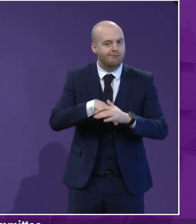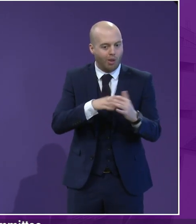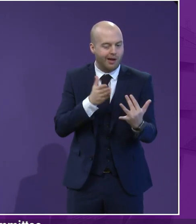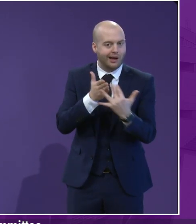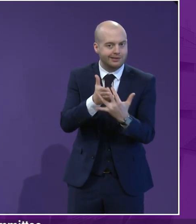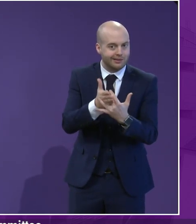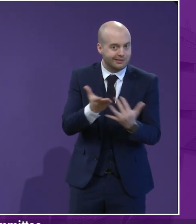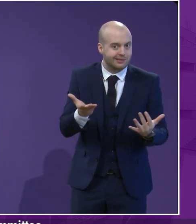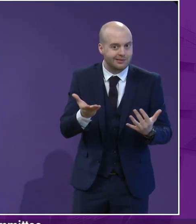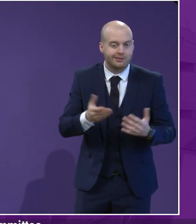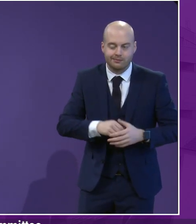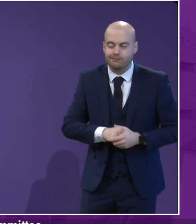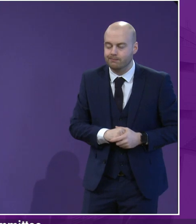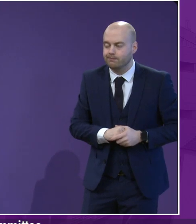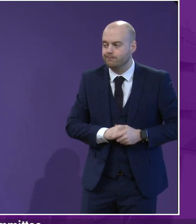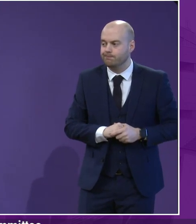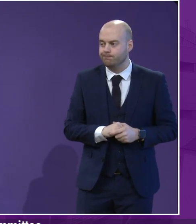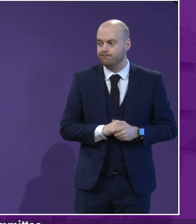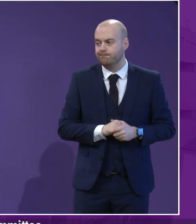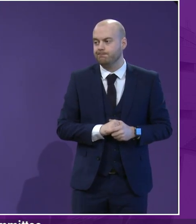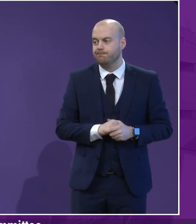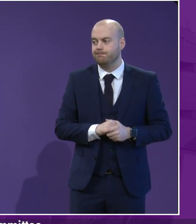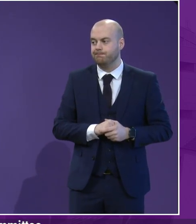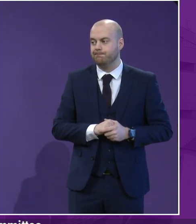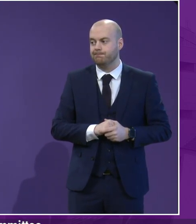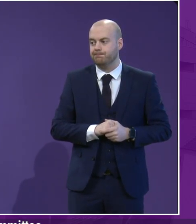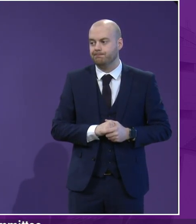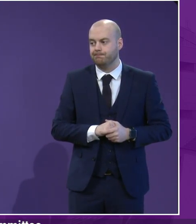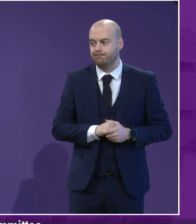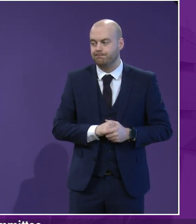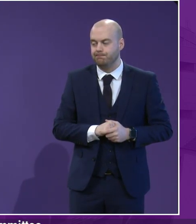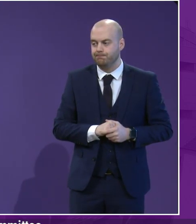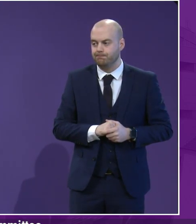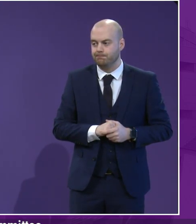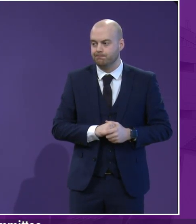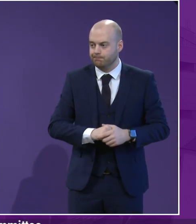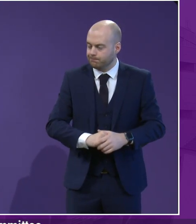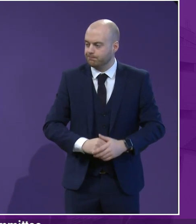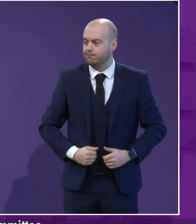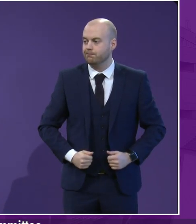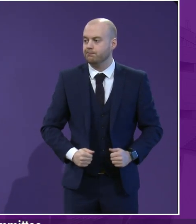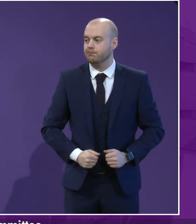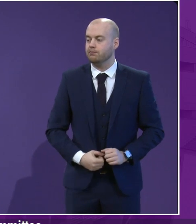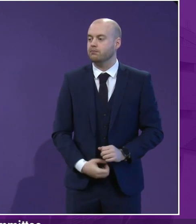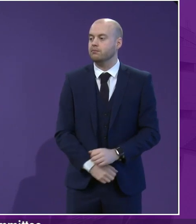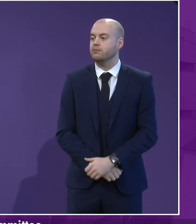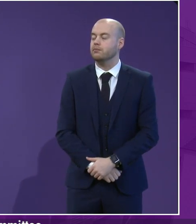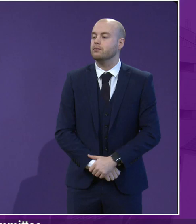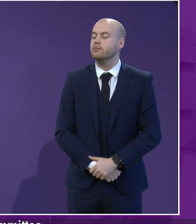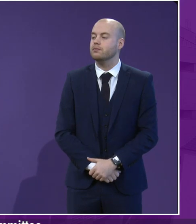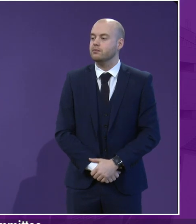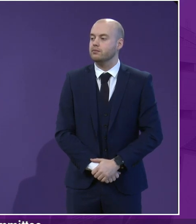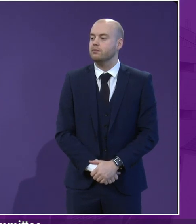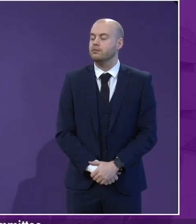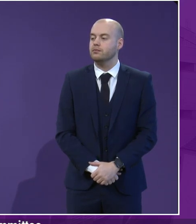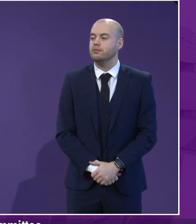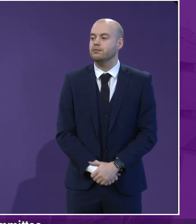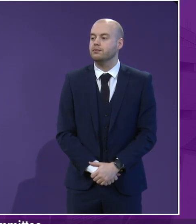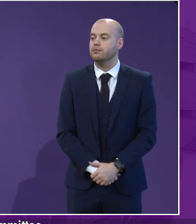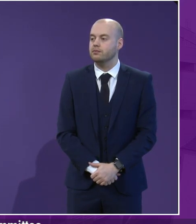set a series of targets over a period of time, put building blocks in place that enable us to